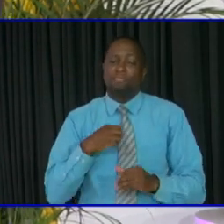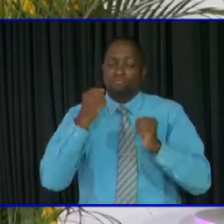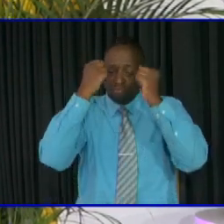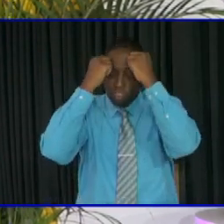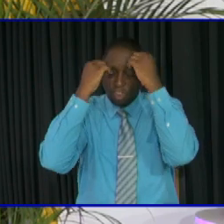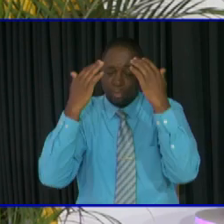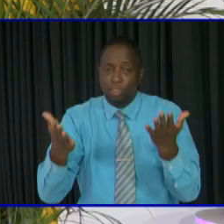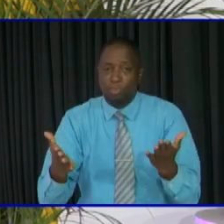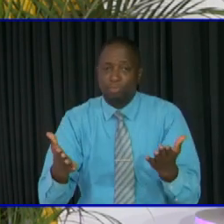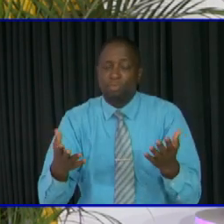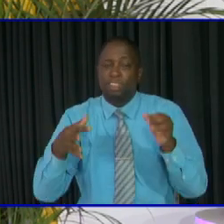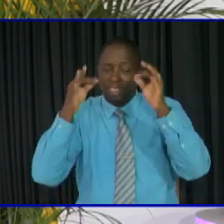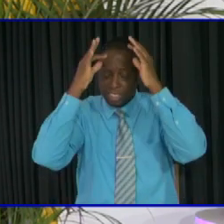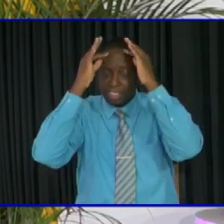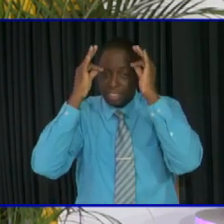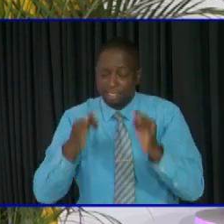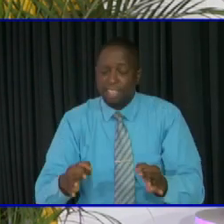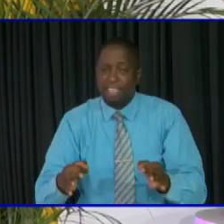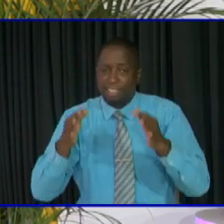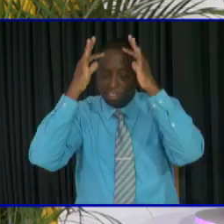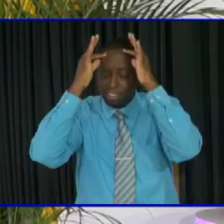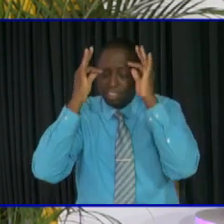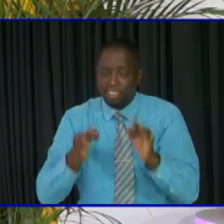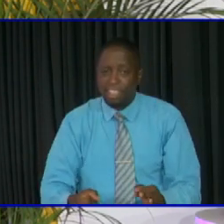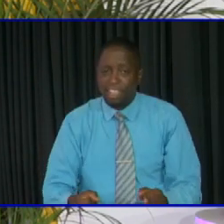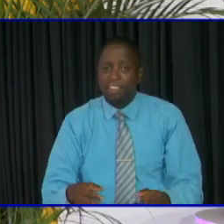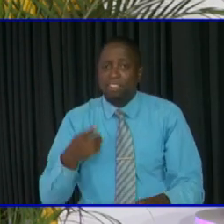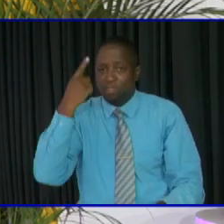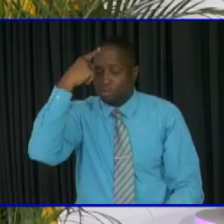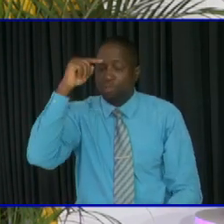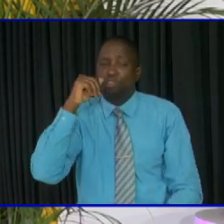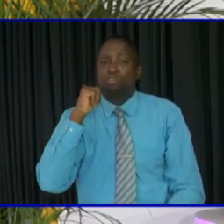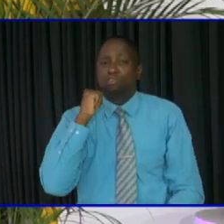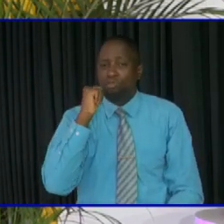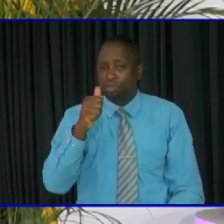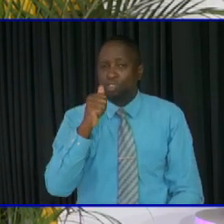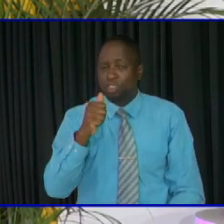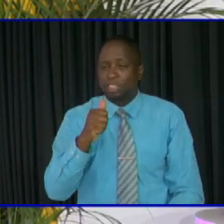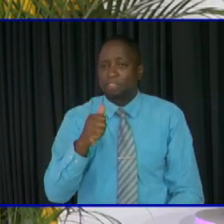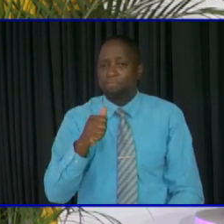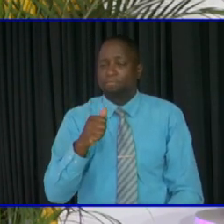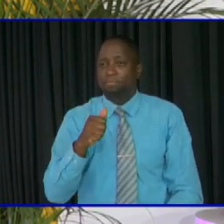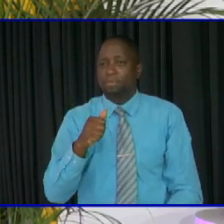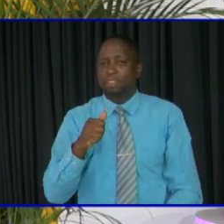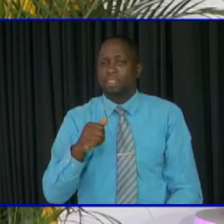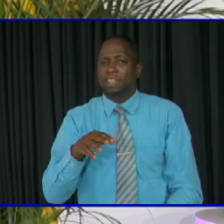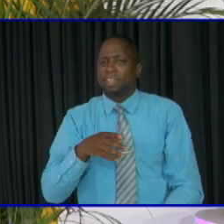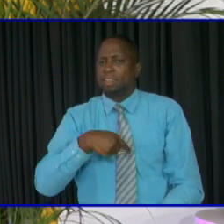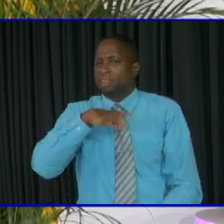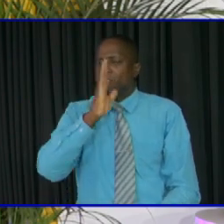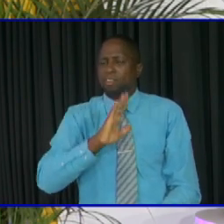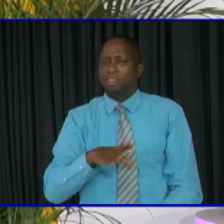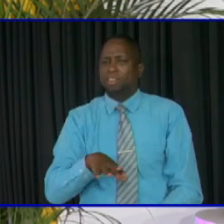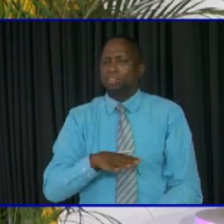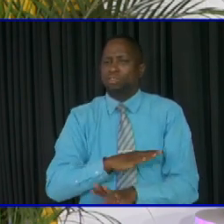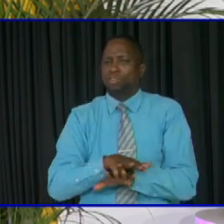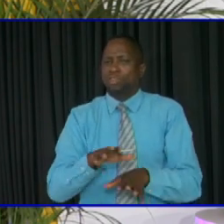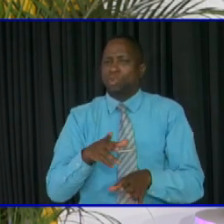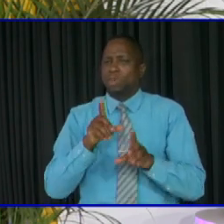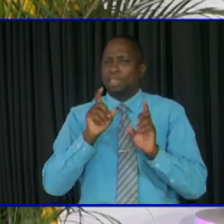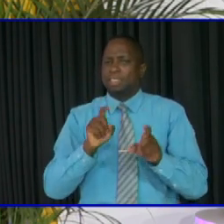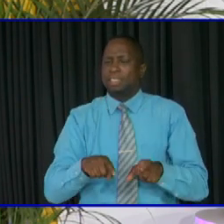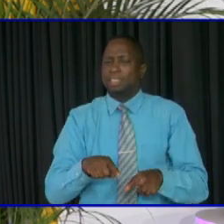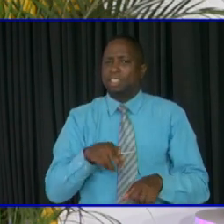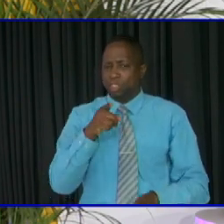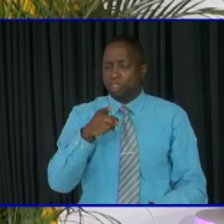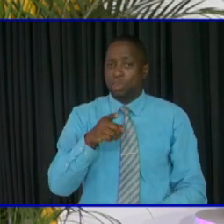decide. It's you for your own good. God doesn't really need you to be God, but